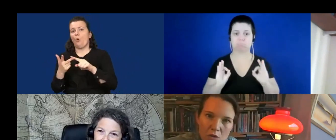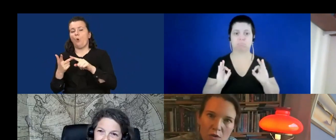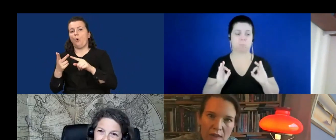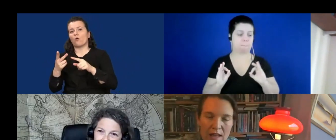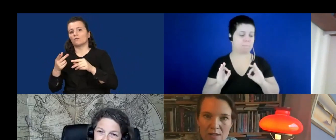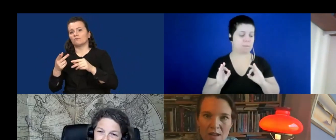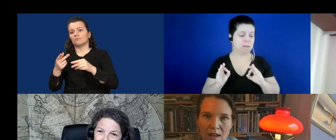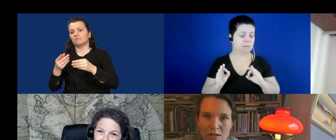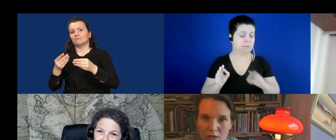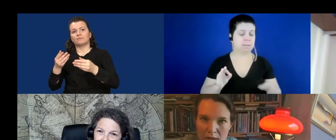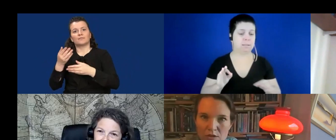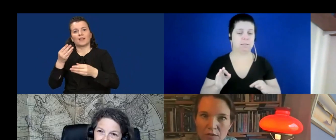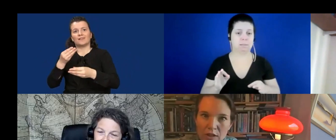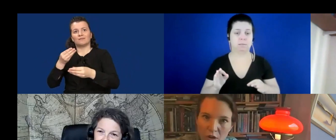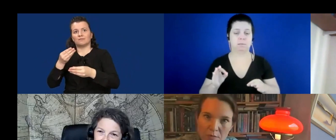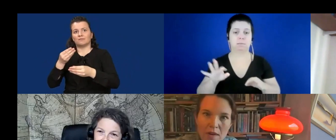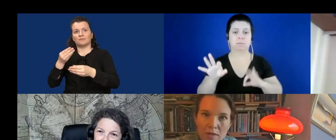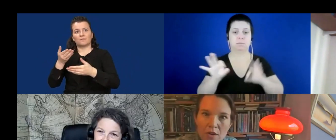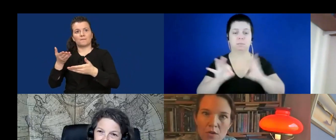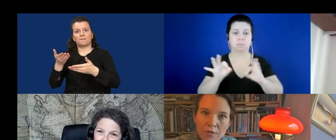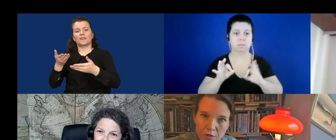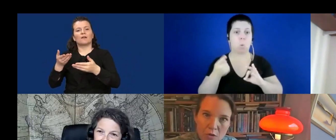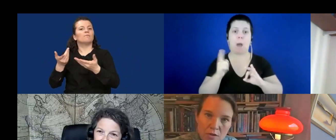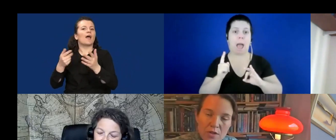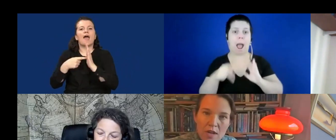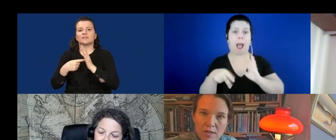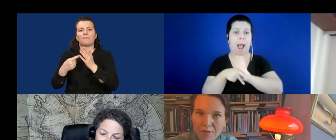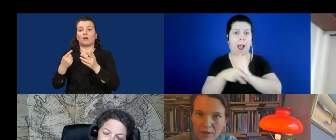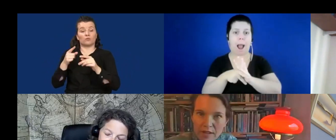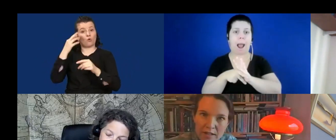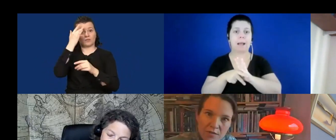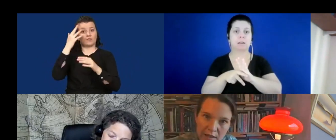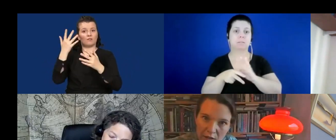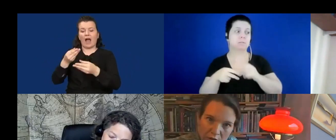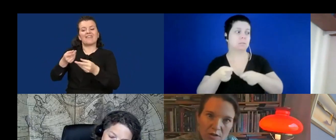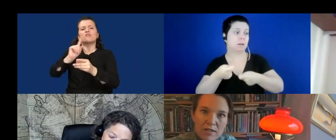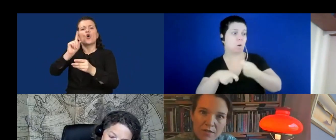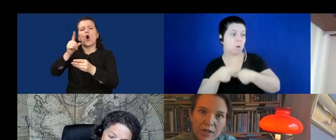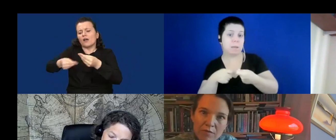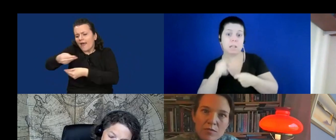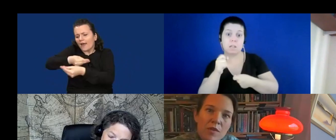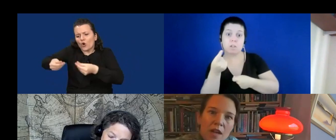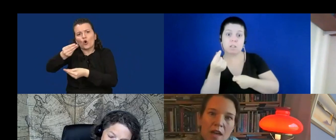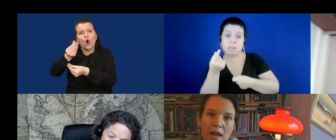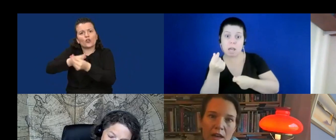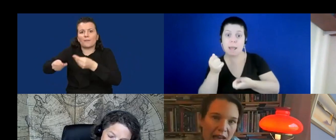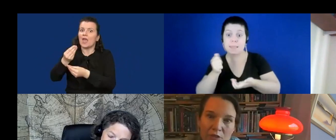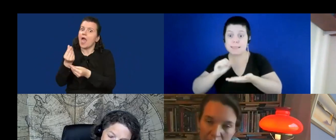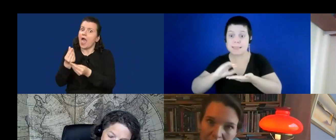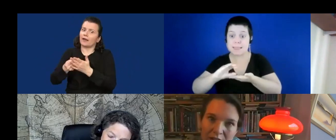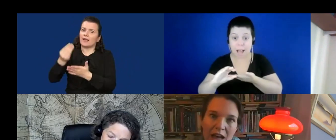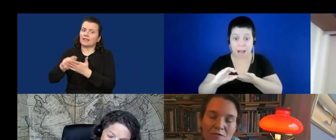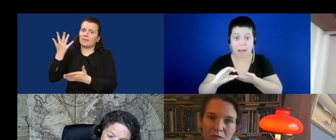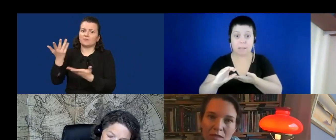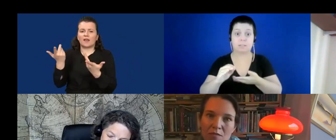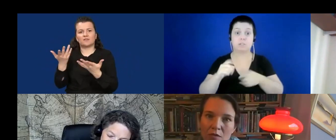making sure that it's not a question of economy, whether you can afford different kinds of technology and different